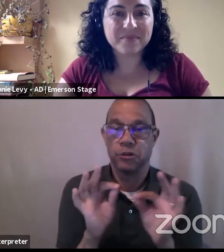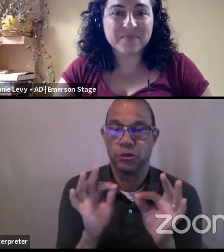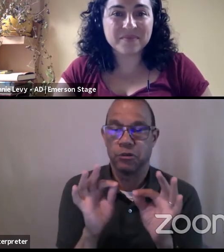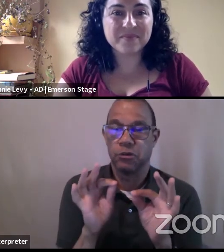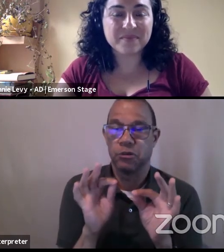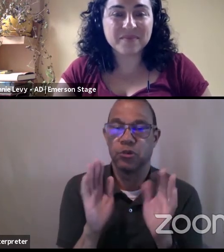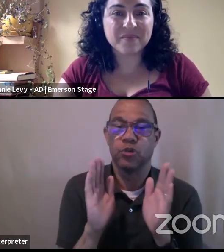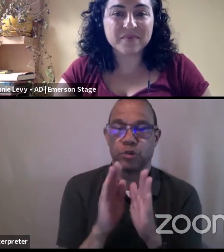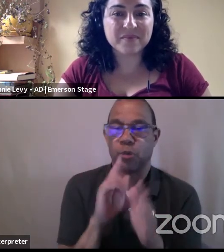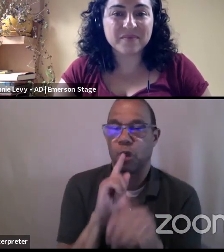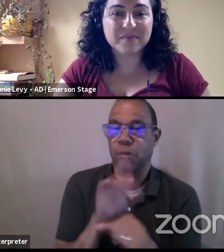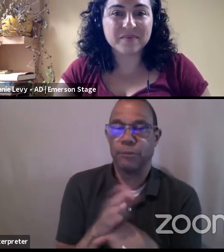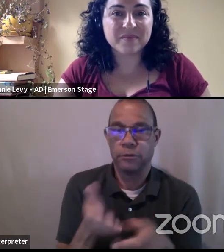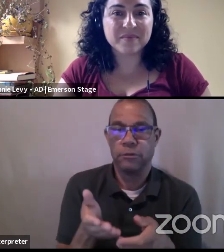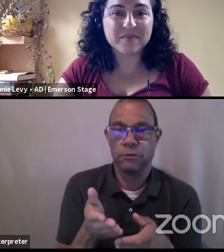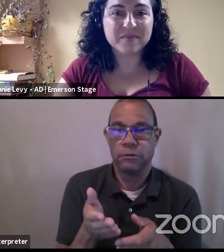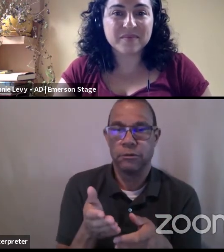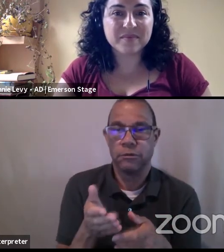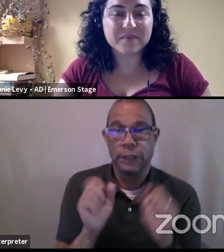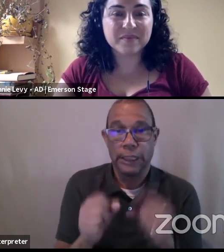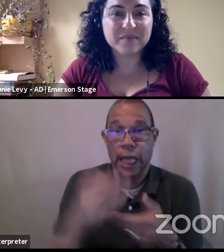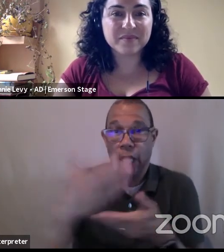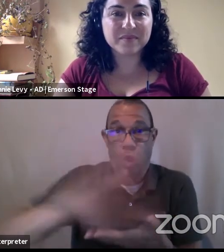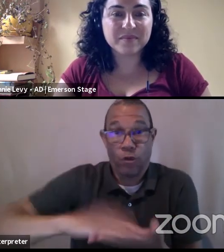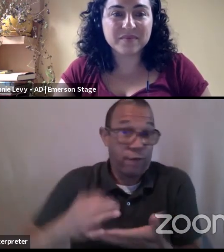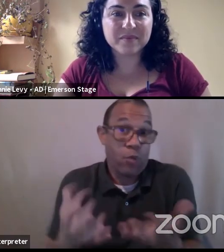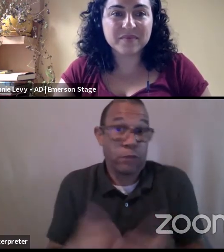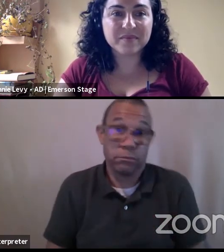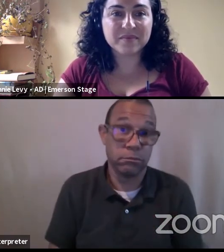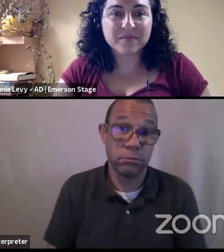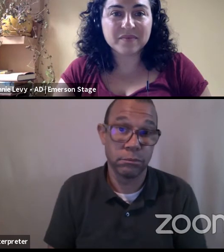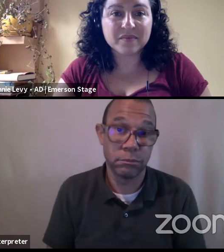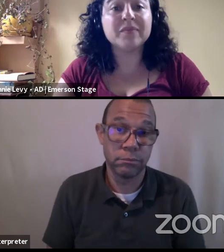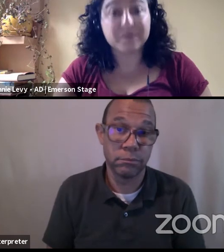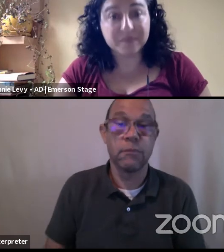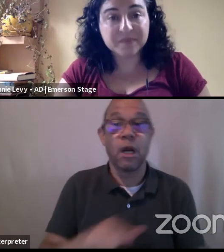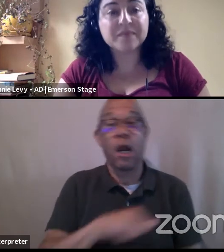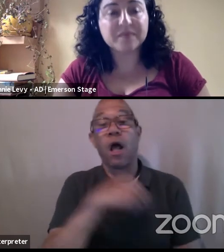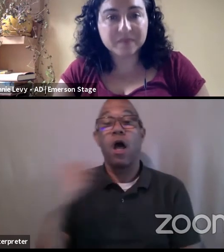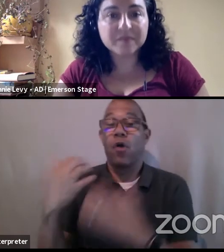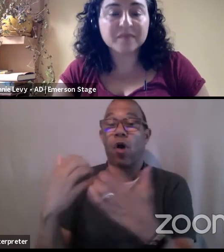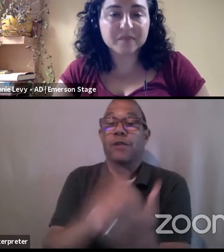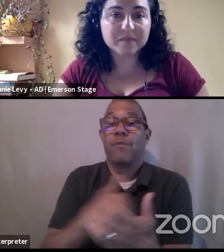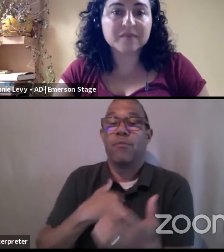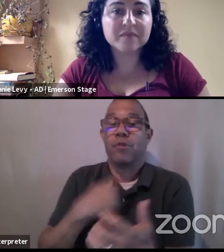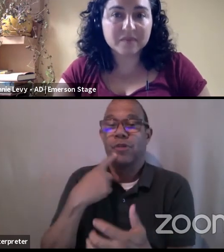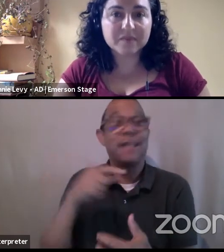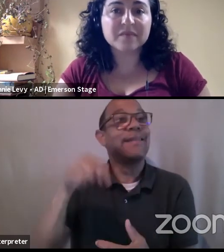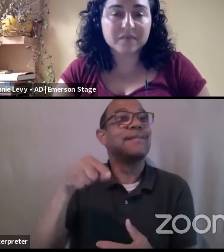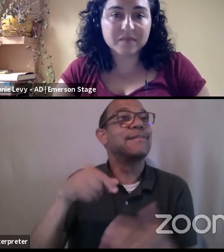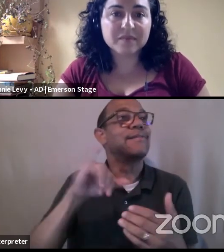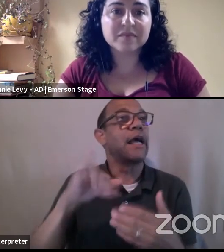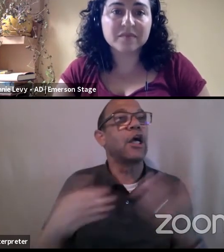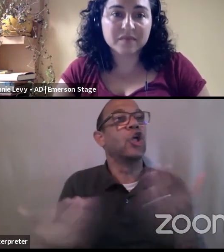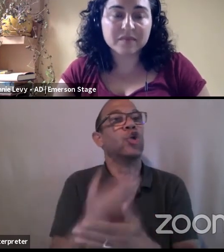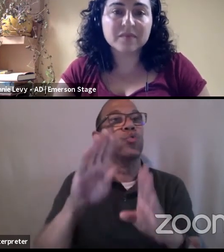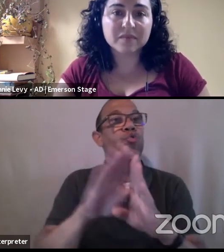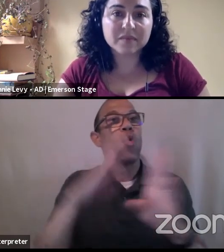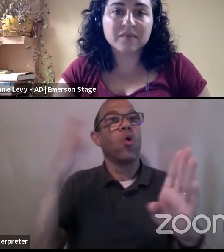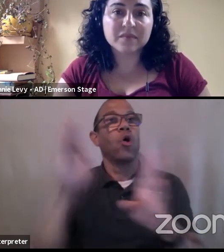another audience members, uh, formulated it, uh, is it's a new door to the theater. I think it's a new door to the theater where